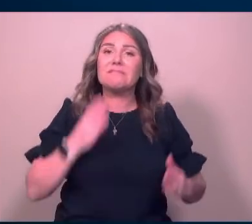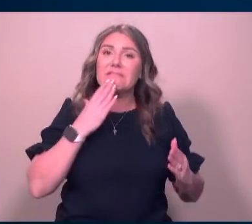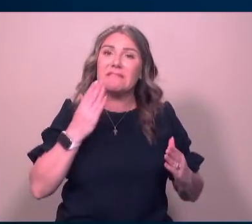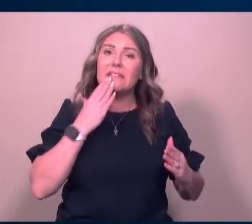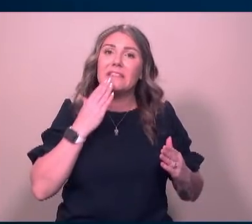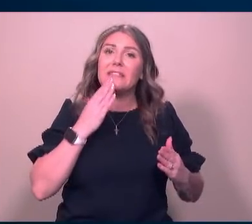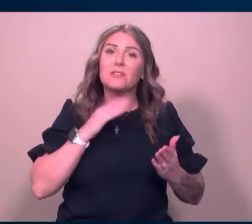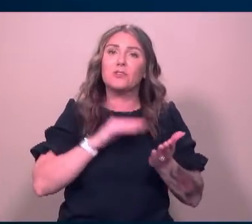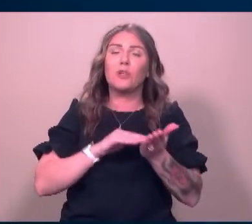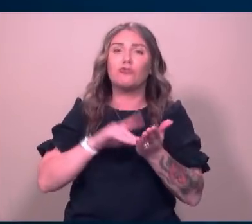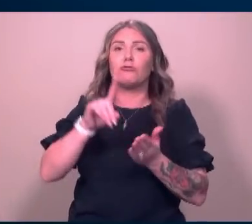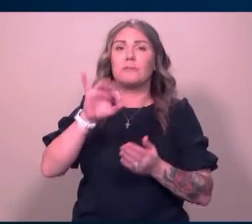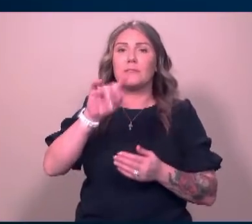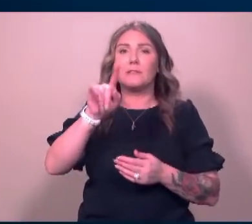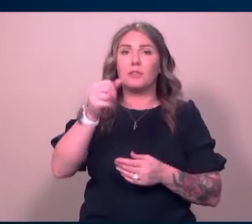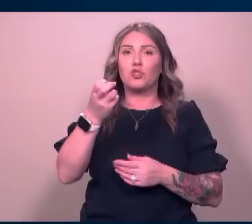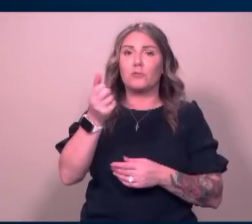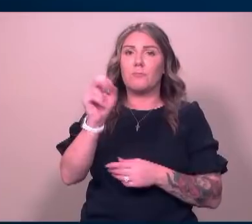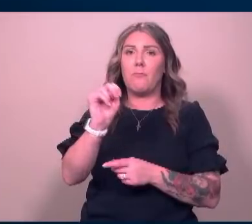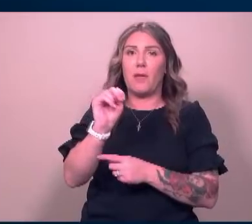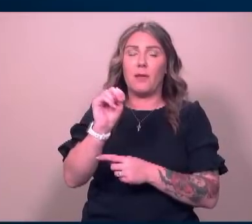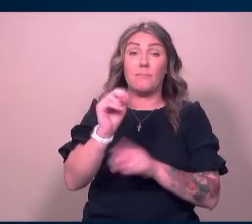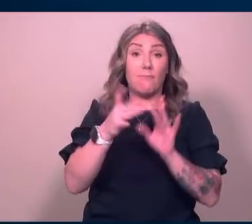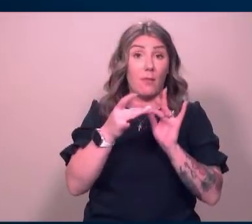Dishman, comment.